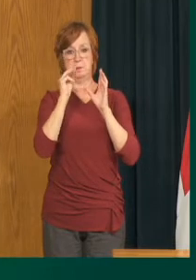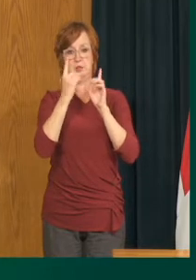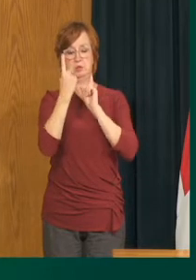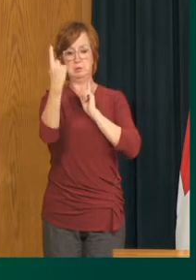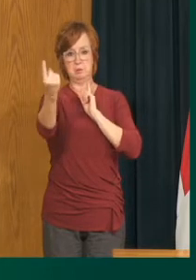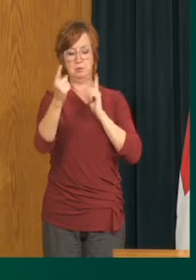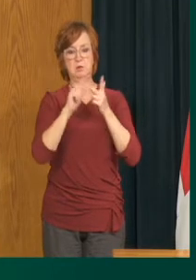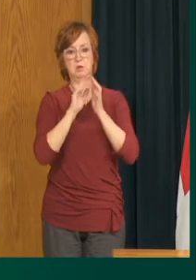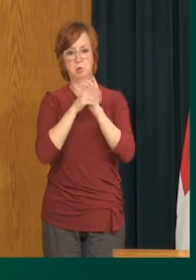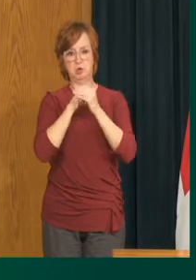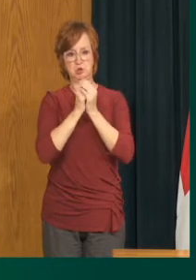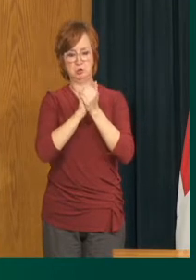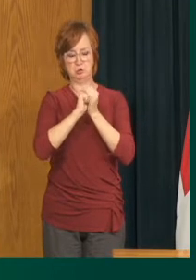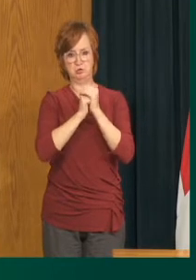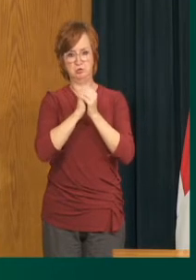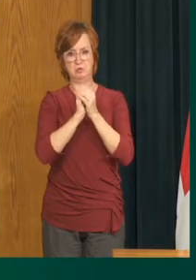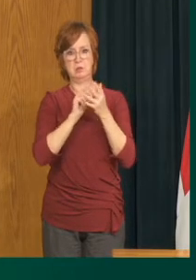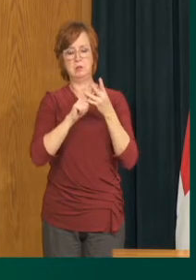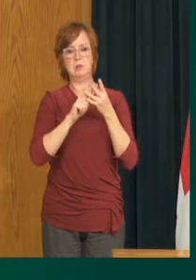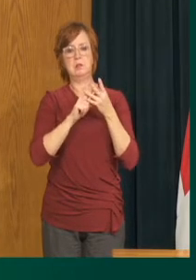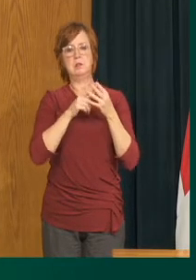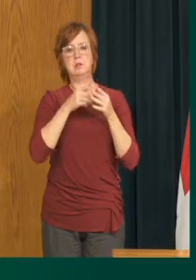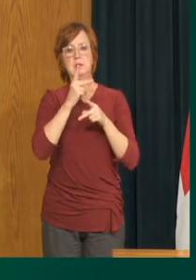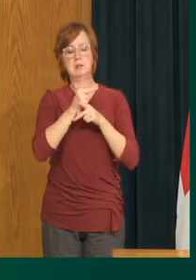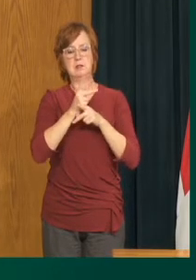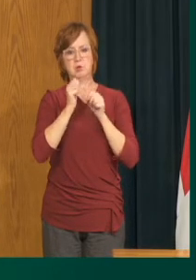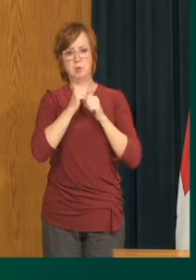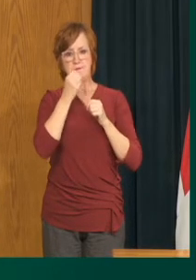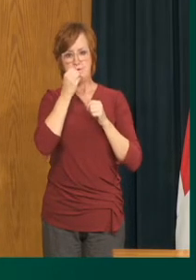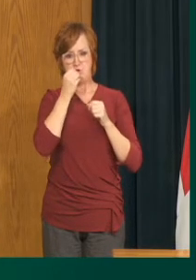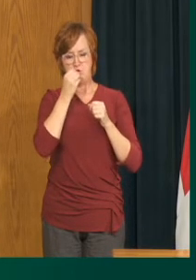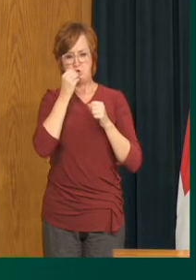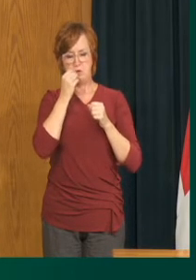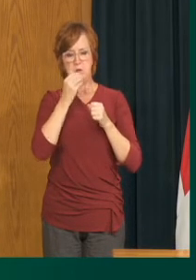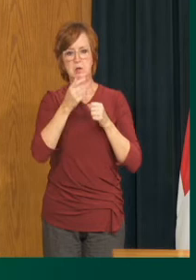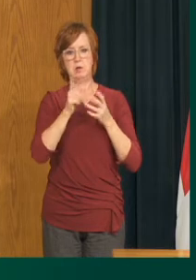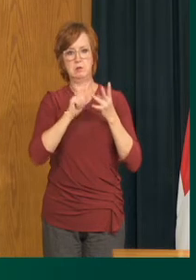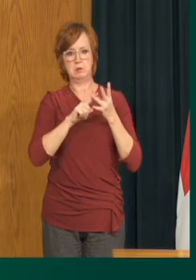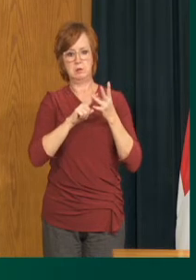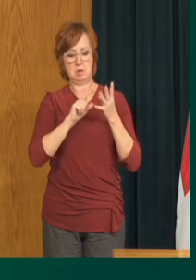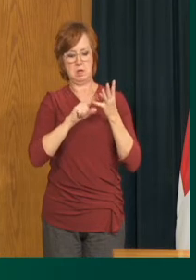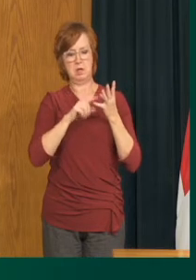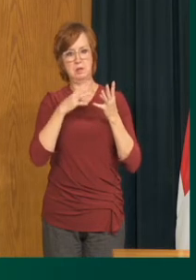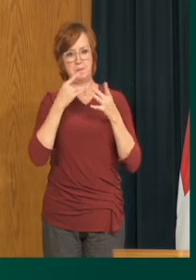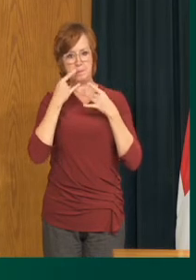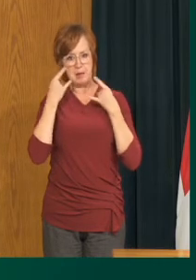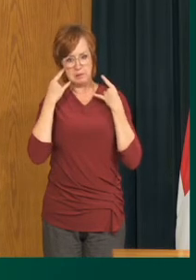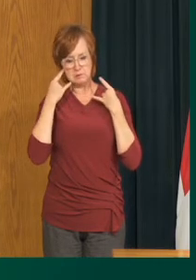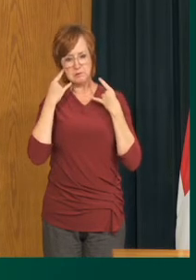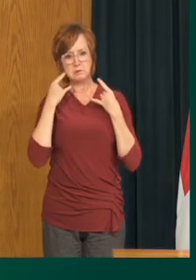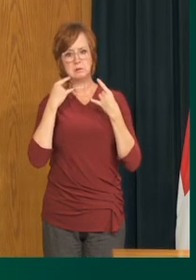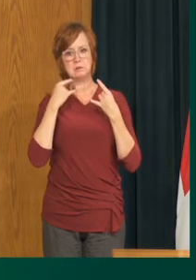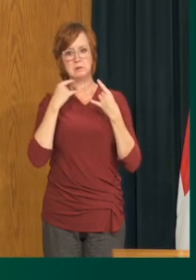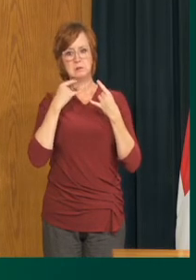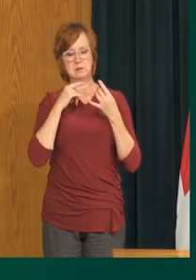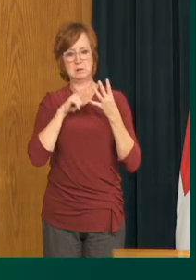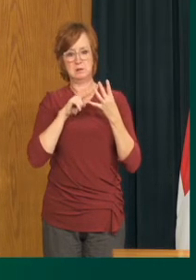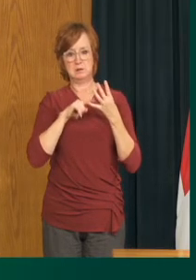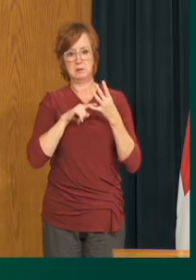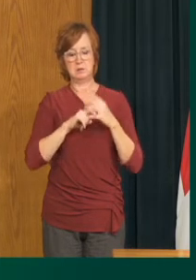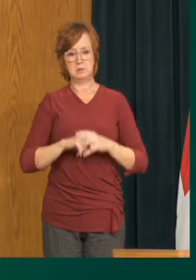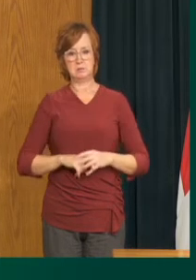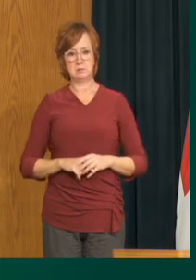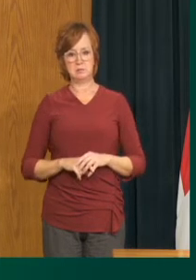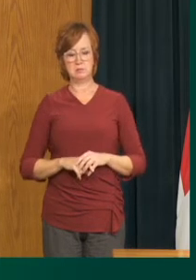extra cautious when you're eating and drinking. But then this is an additional layer of protection, and this can mean the difference between a